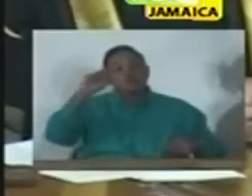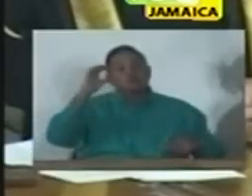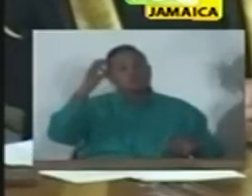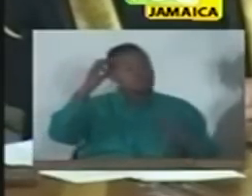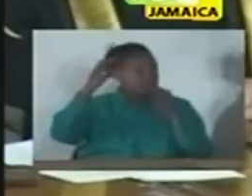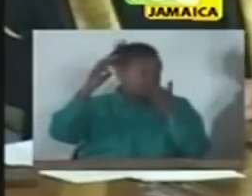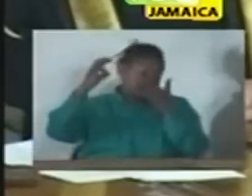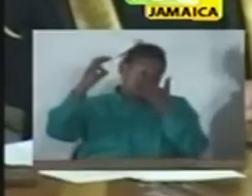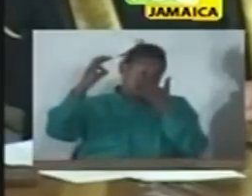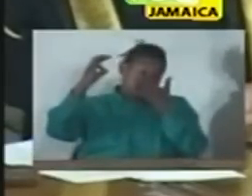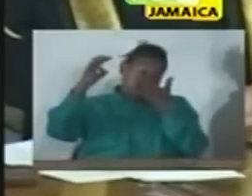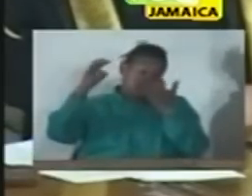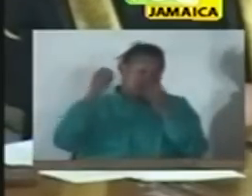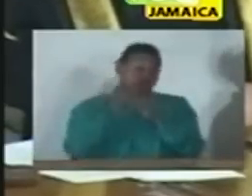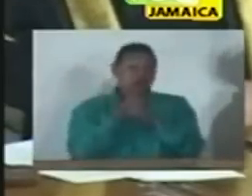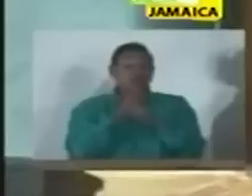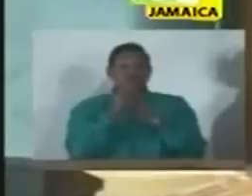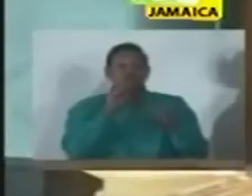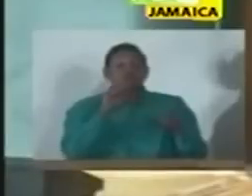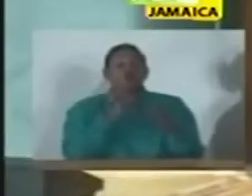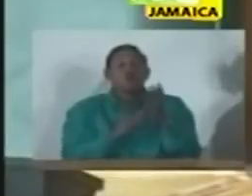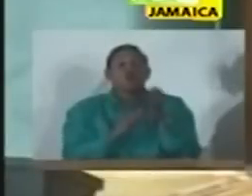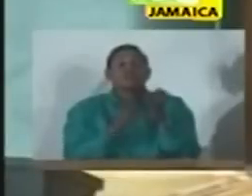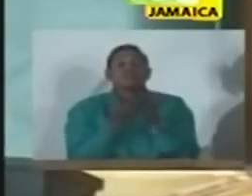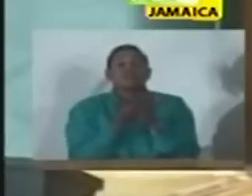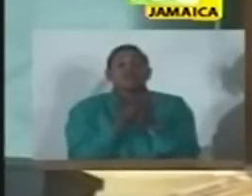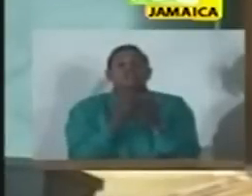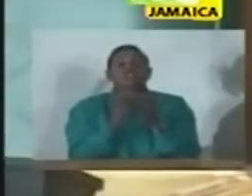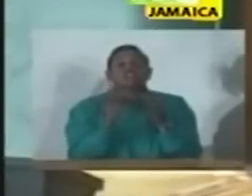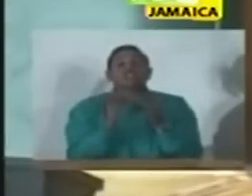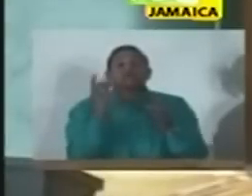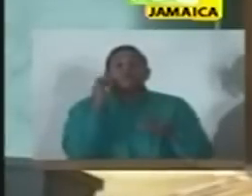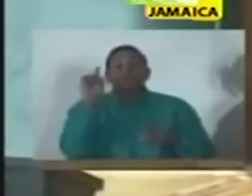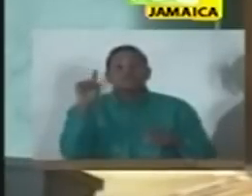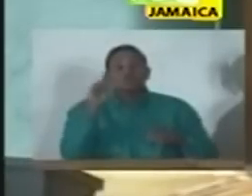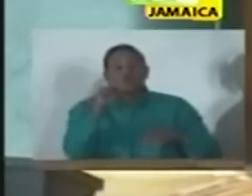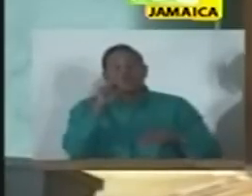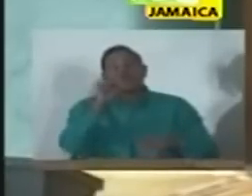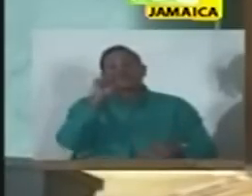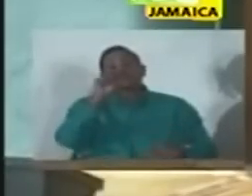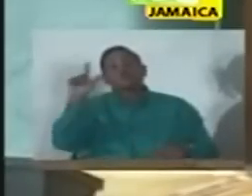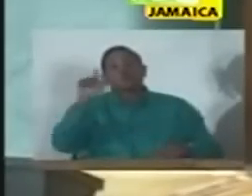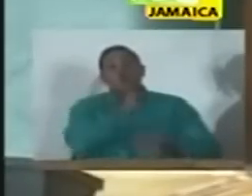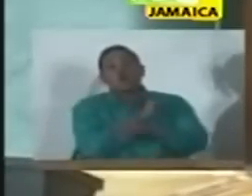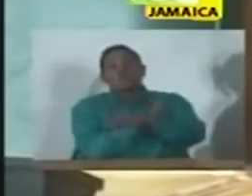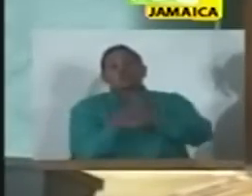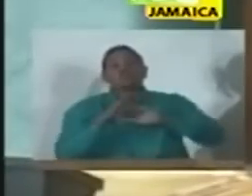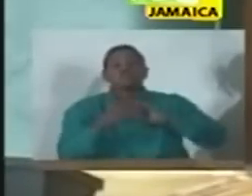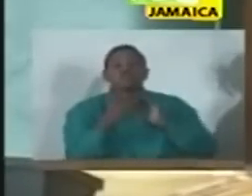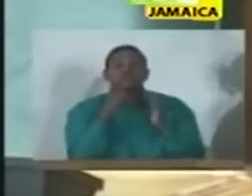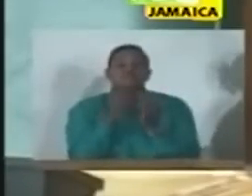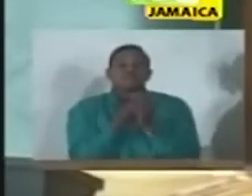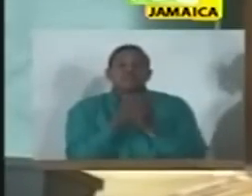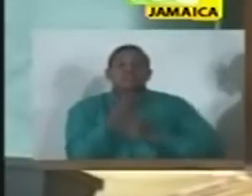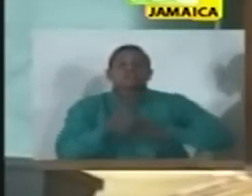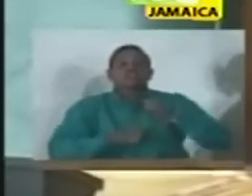2017. Annual report on audited financial statements of the Toll Authority of Jamaica for the financial year